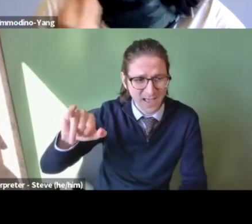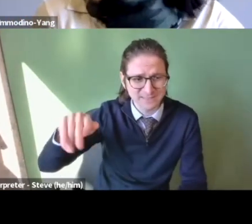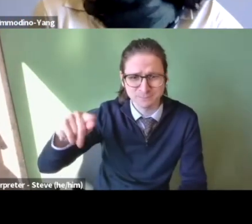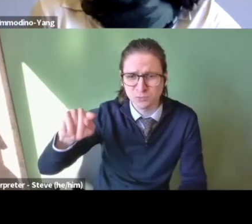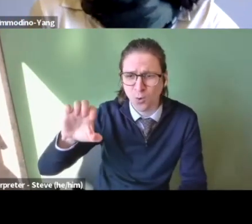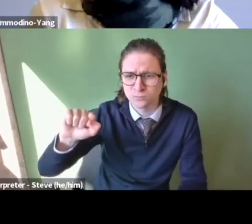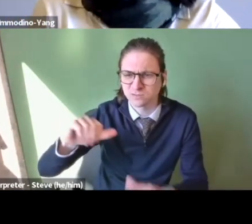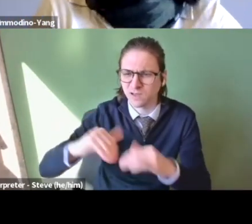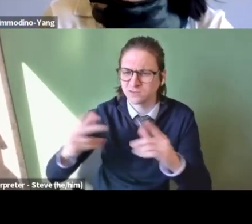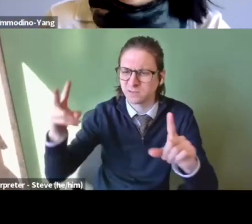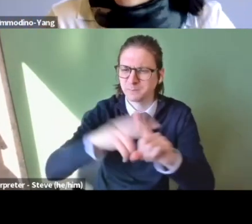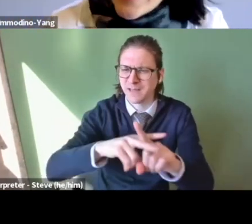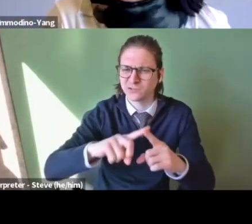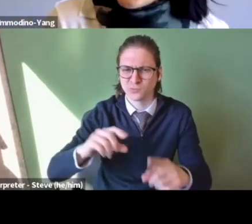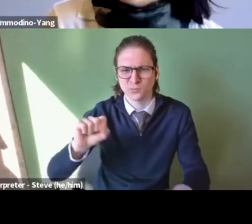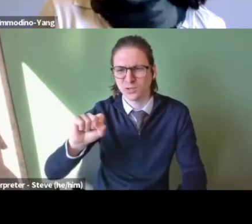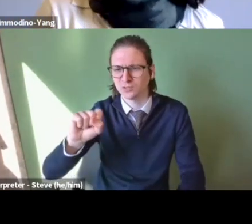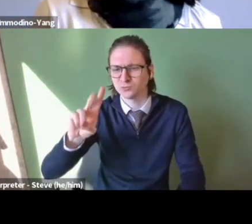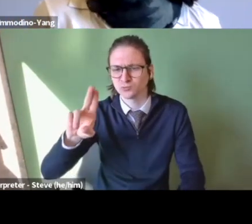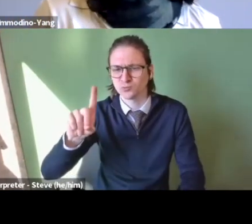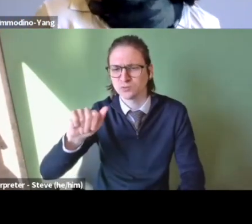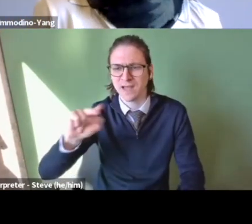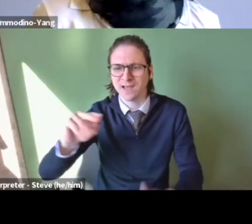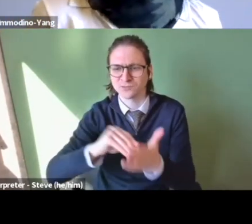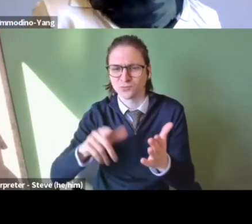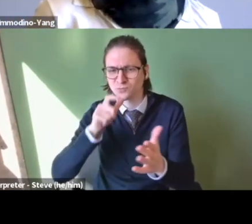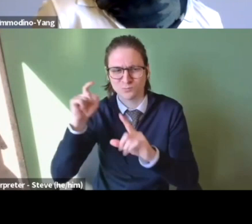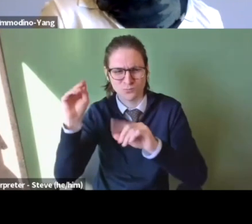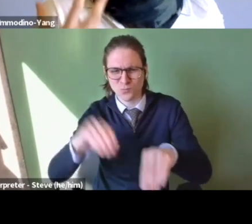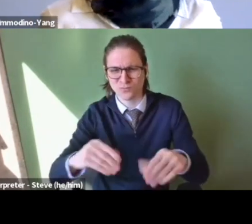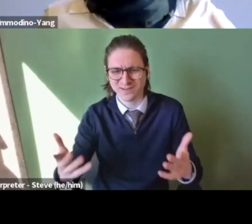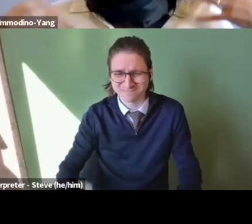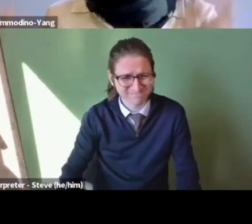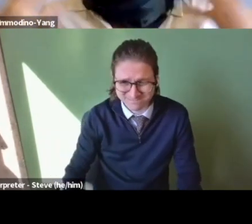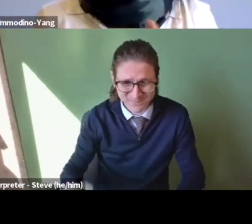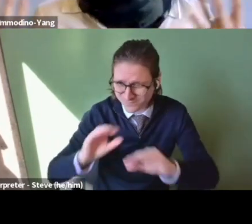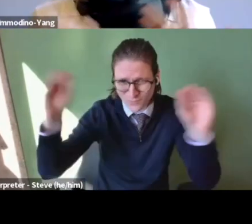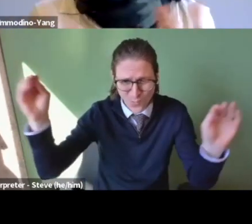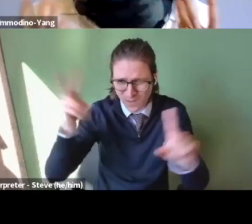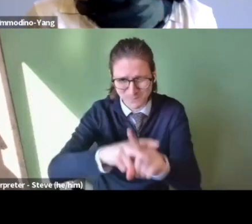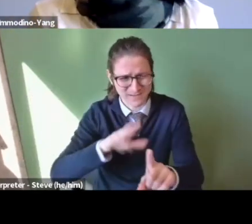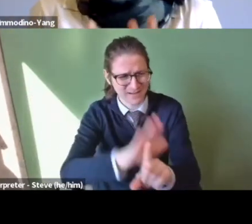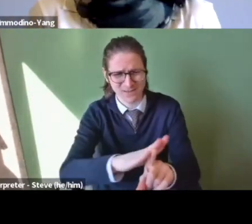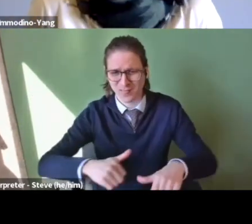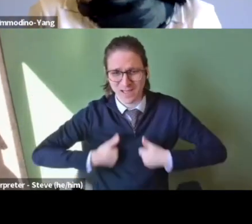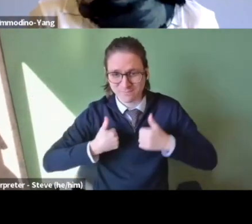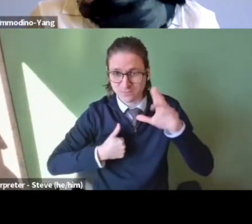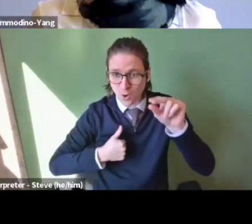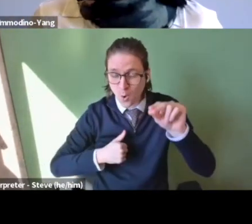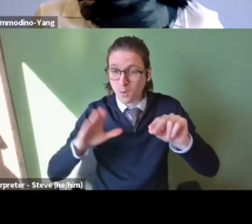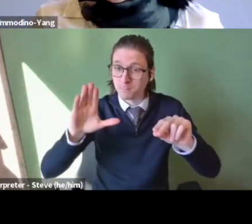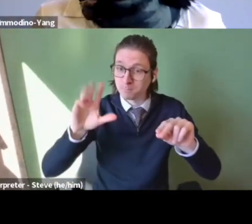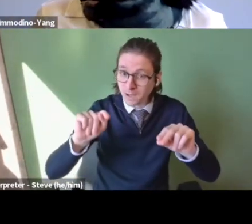it's applicable to is the thinking of it feels like me, because I'm tickling up these systems that are